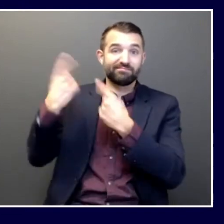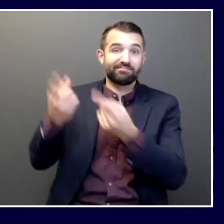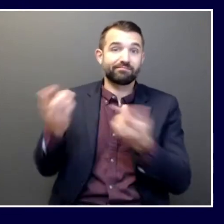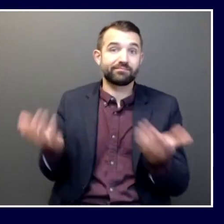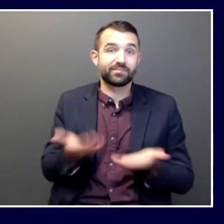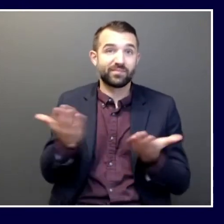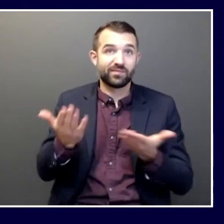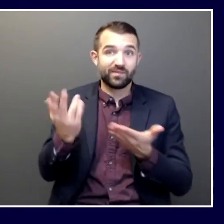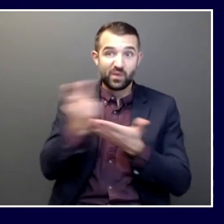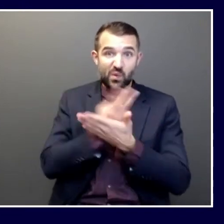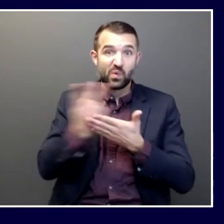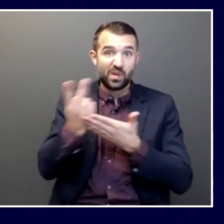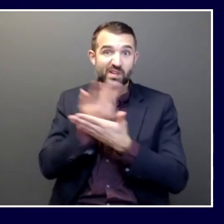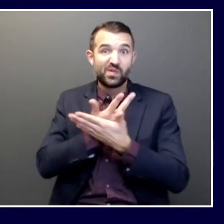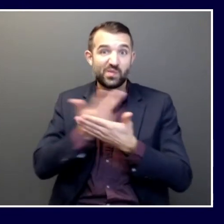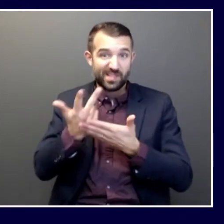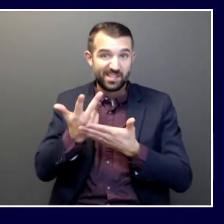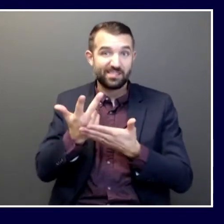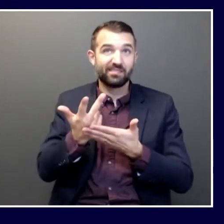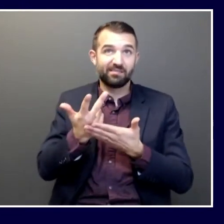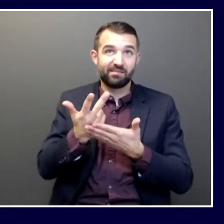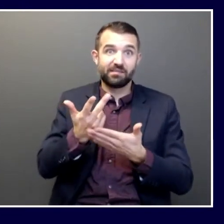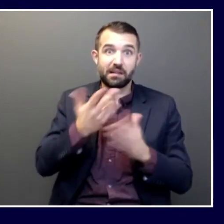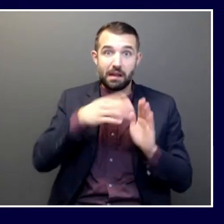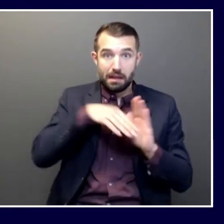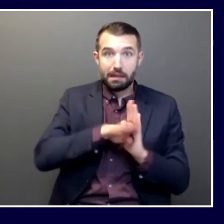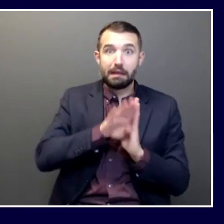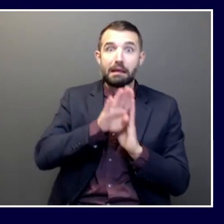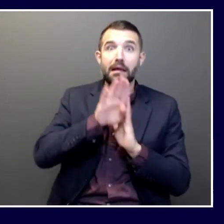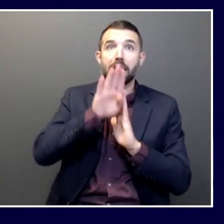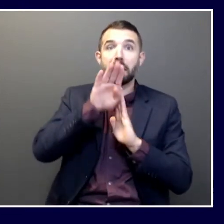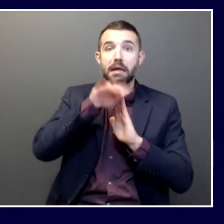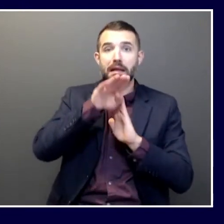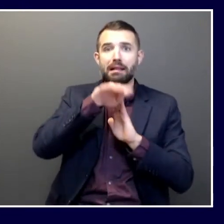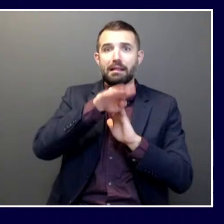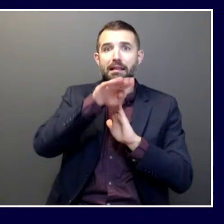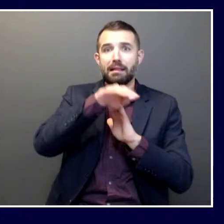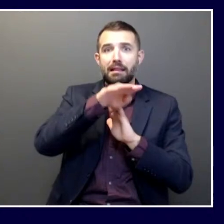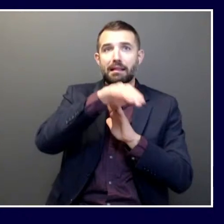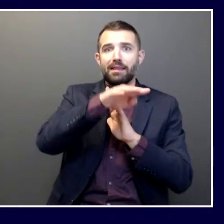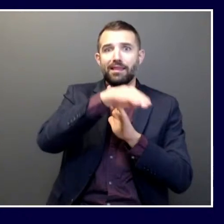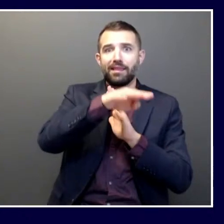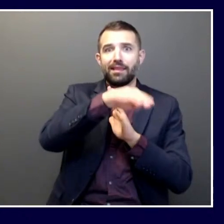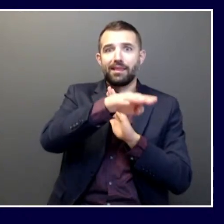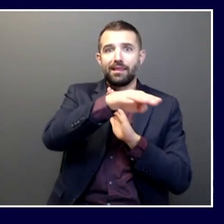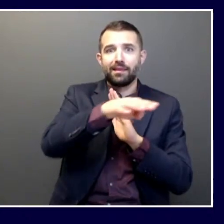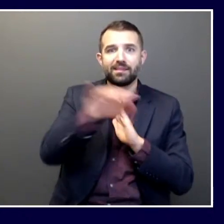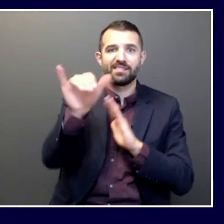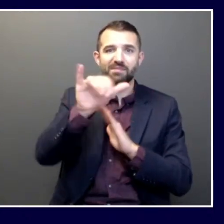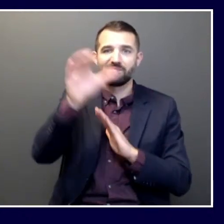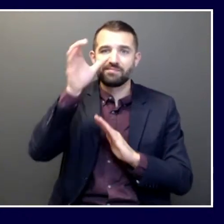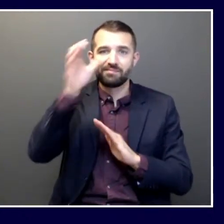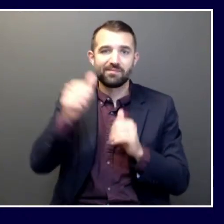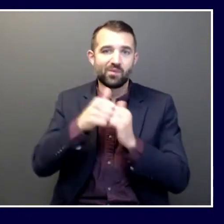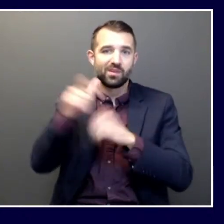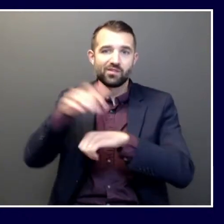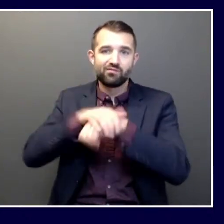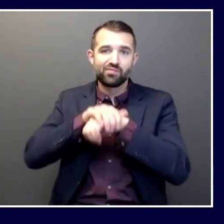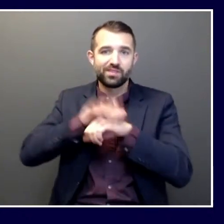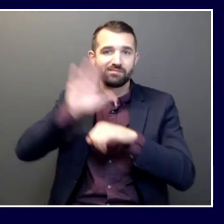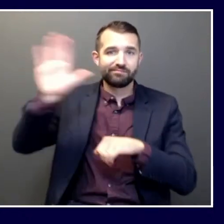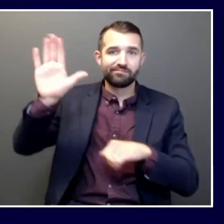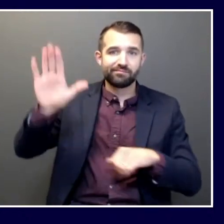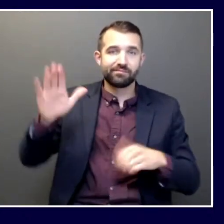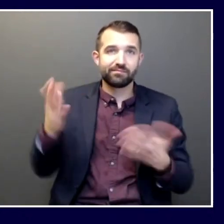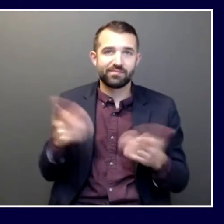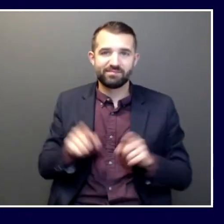our highs from mid-September, we are still at a high plateau, akin to what the UK experienced 3 or 4